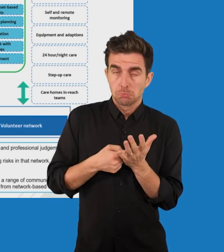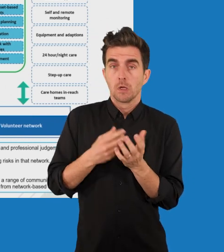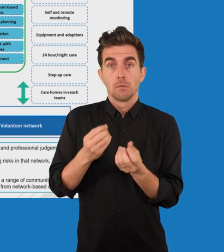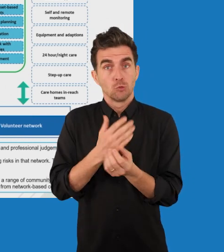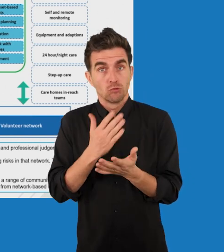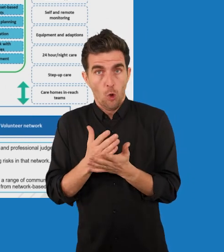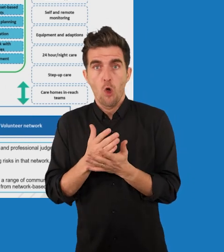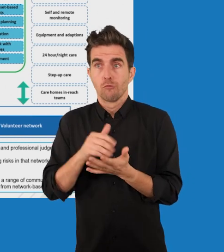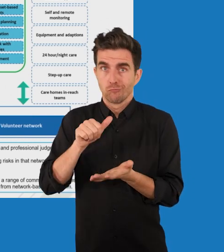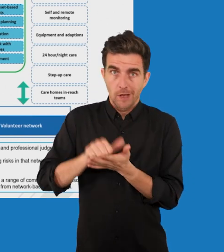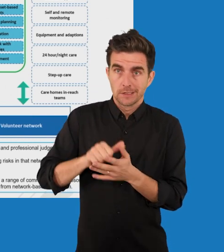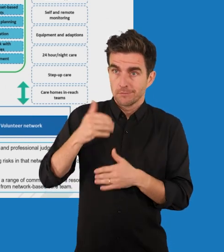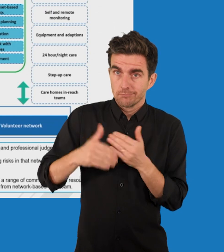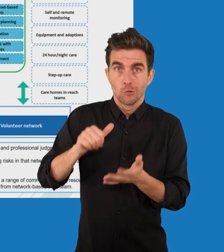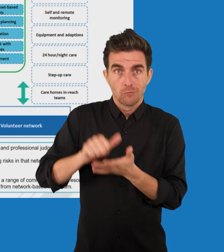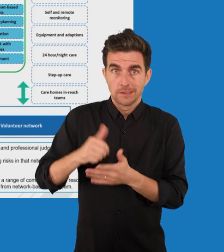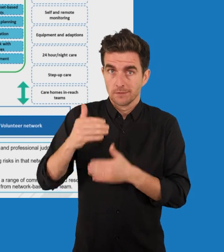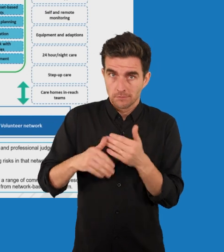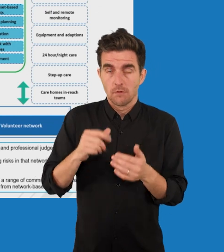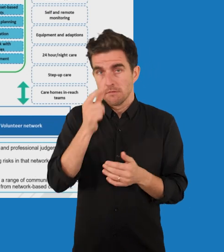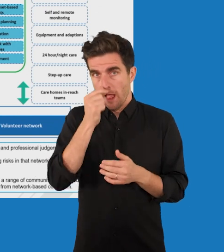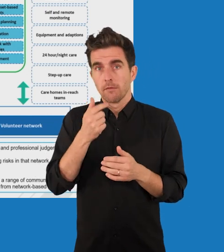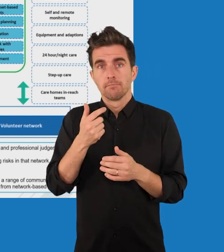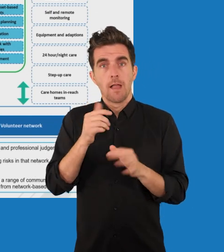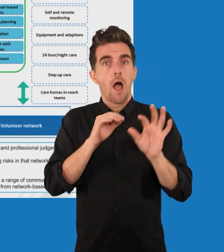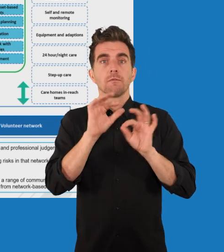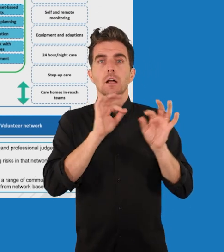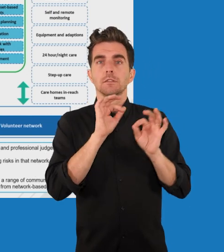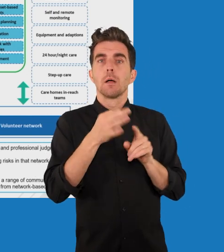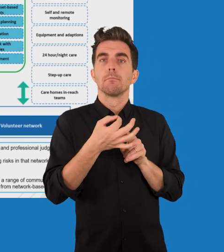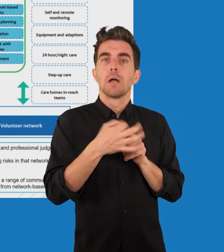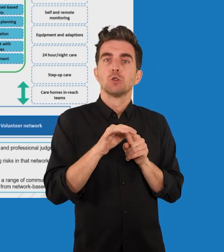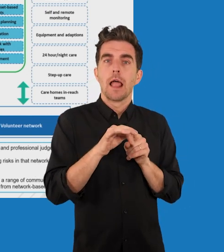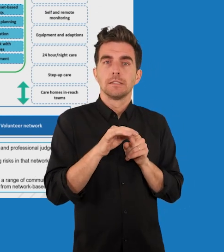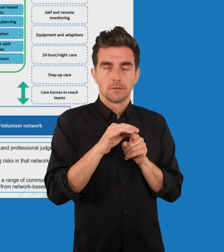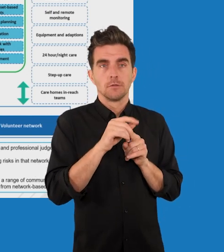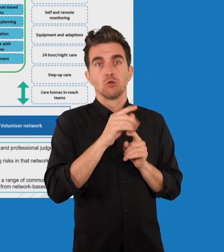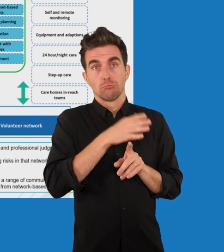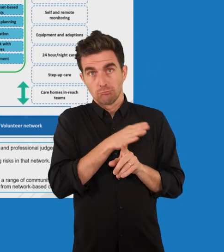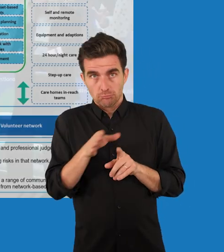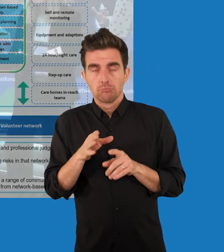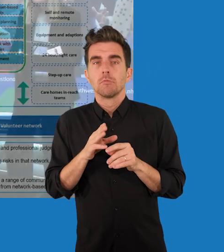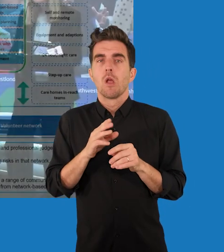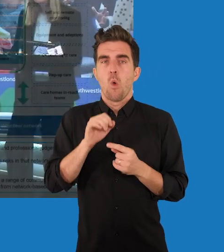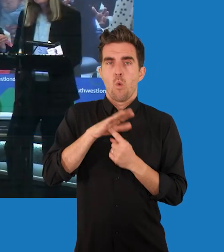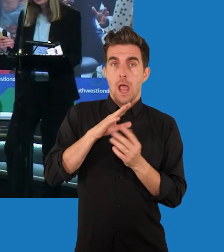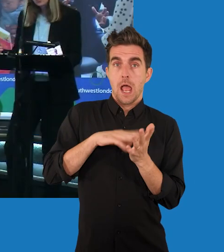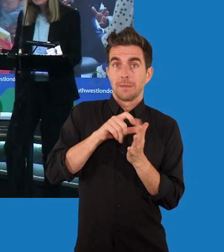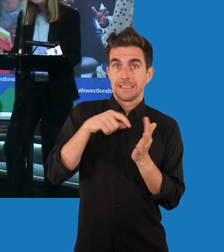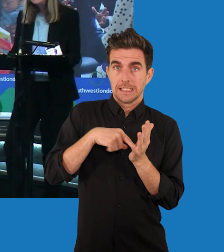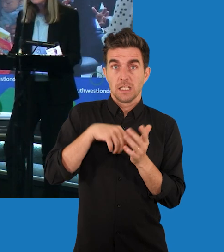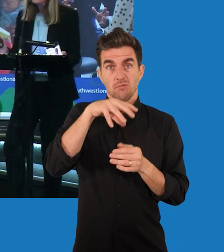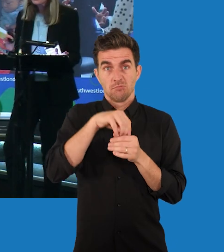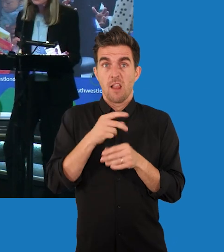have been agreed and the tasks to make sure they're done in a timely fashion, and they can also invite specialists to attend. So our